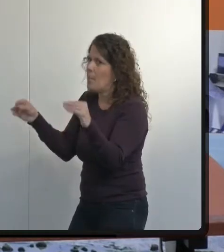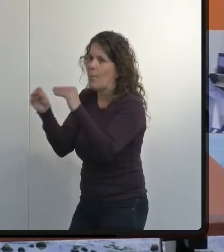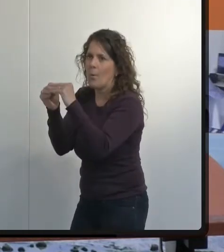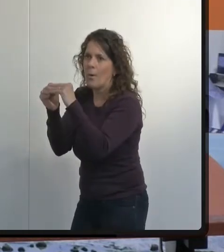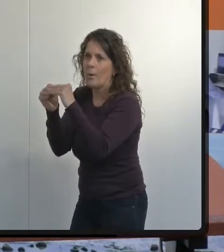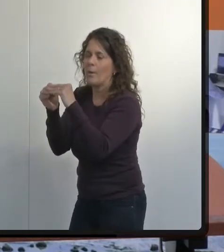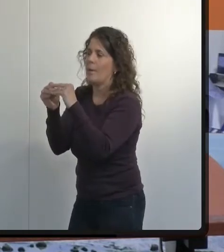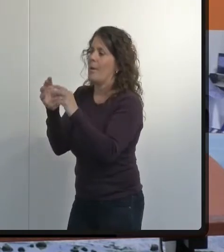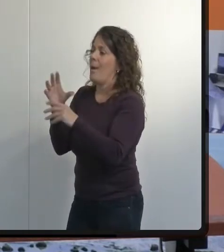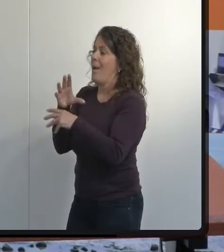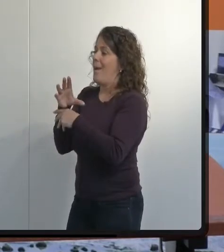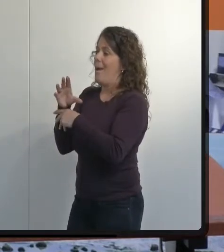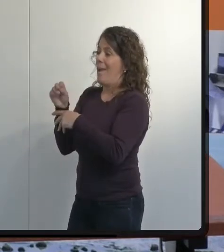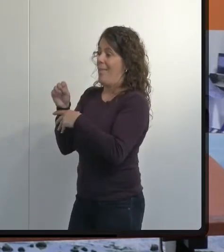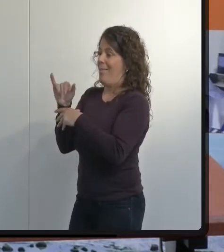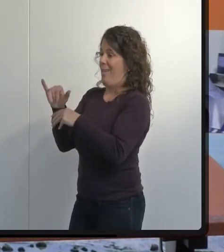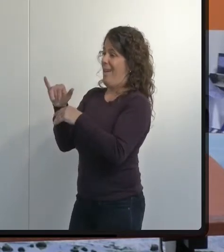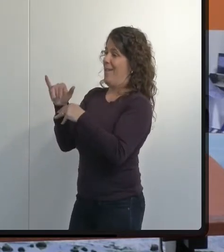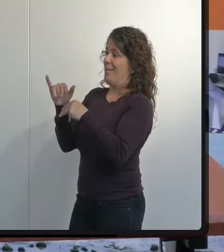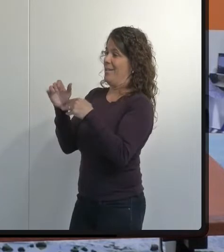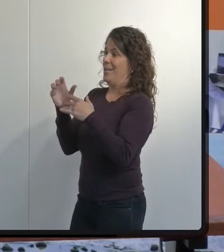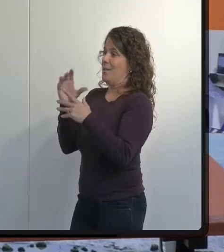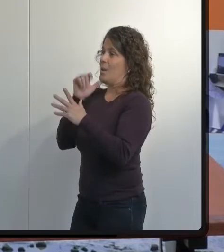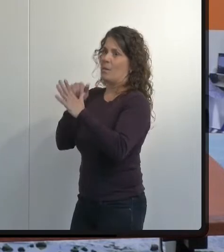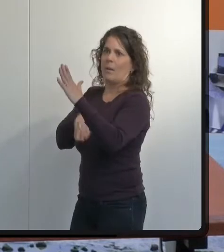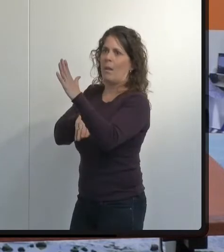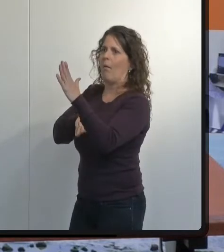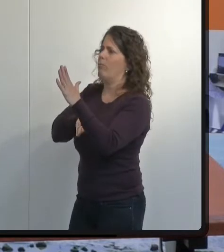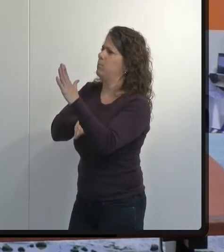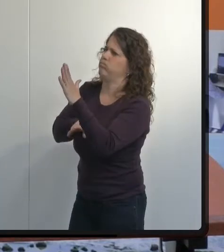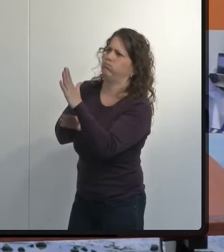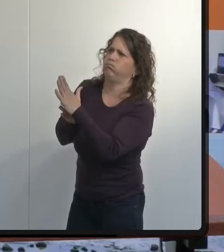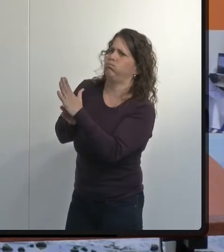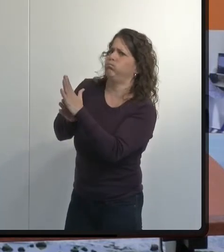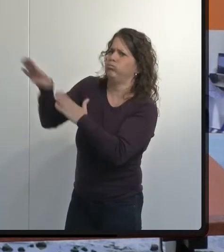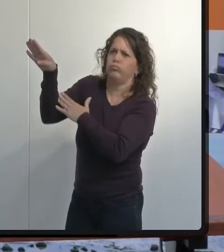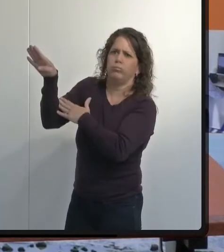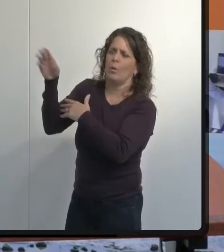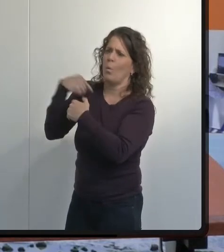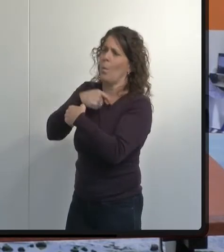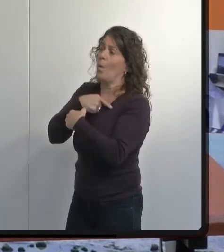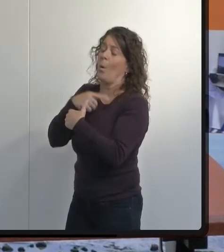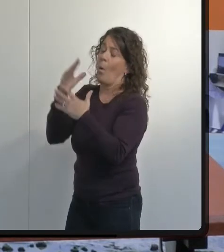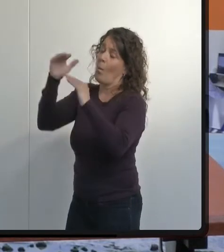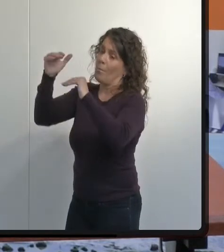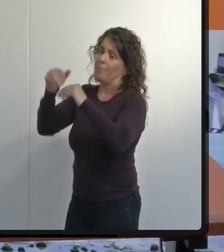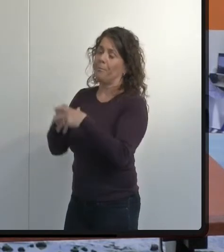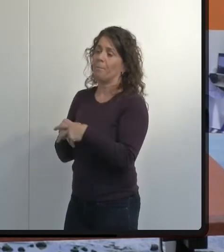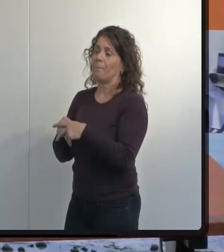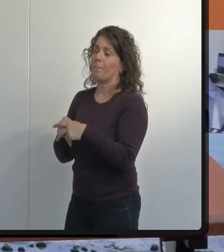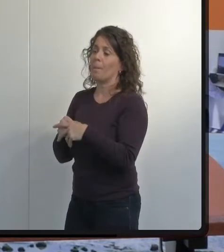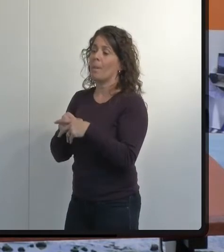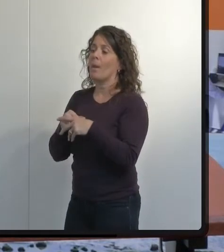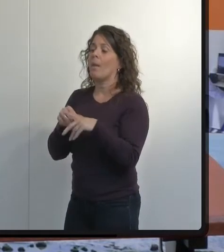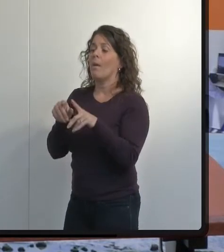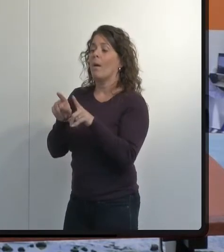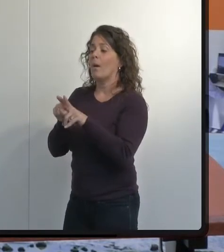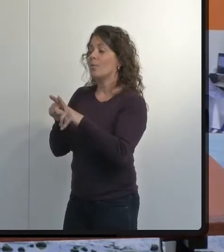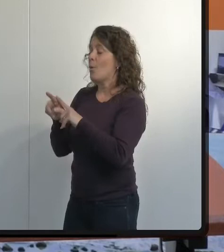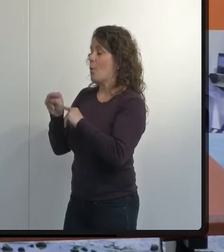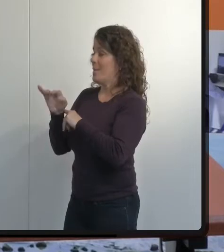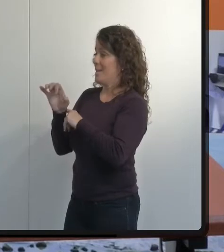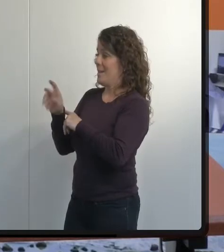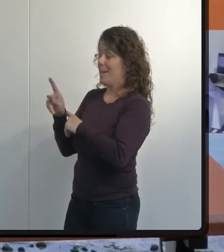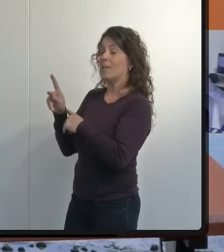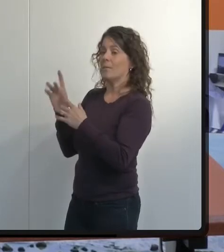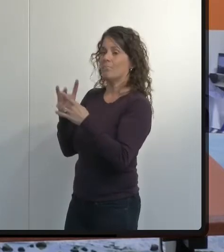the growth is linear rather than exponential. So that's been our focus. And as Nick alluded